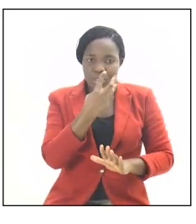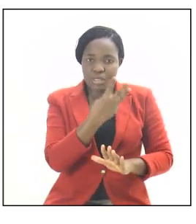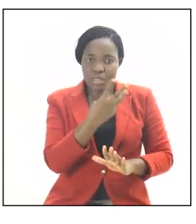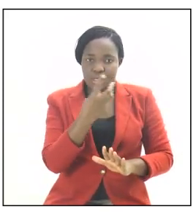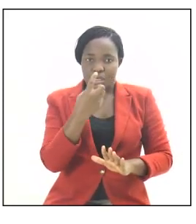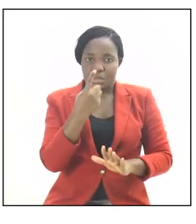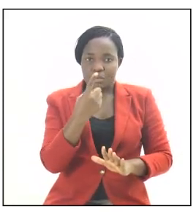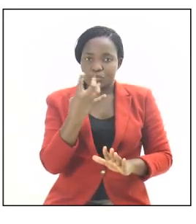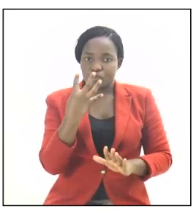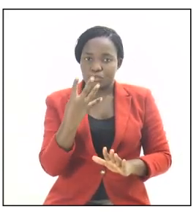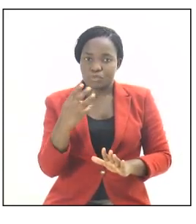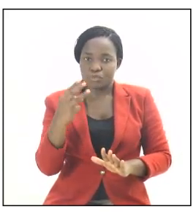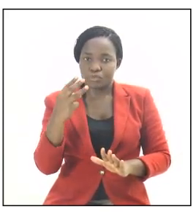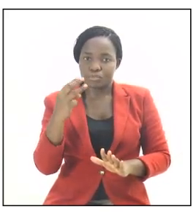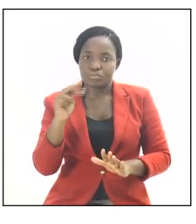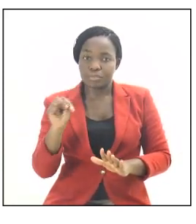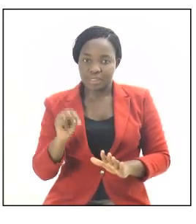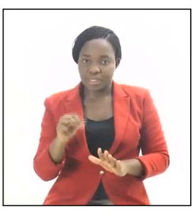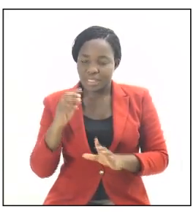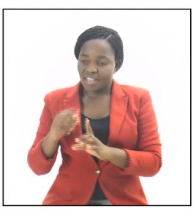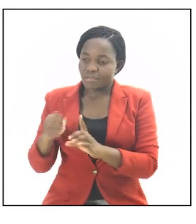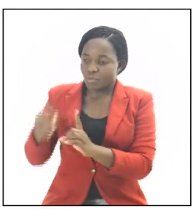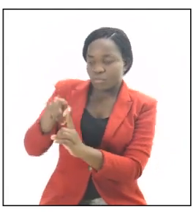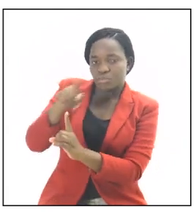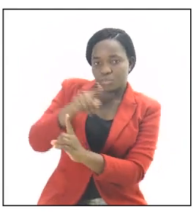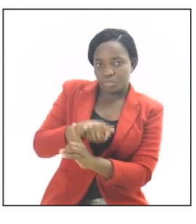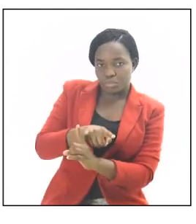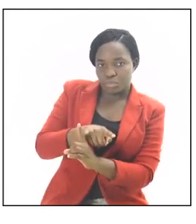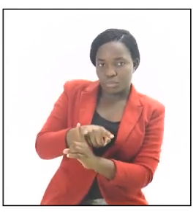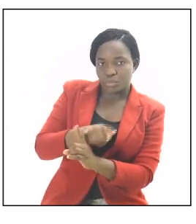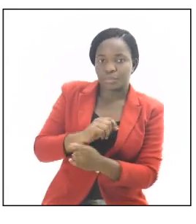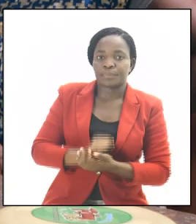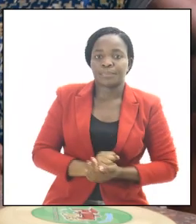meters, rounded off to the nearest meter.